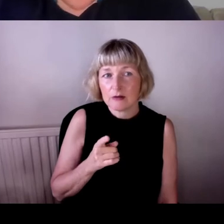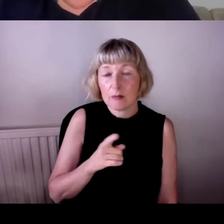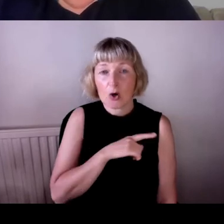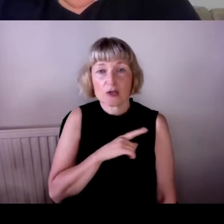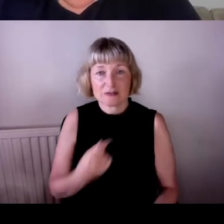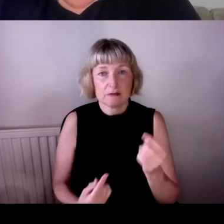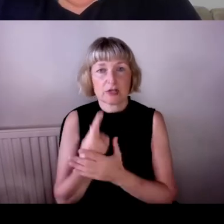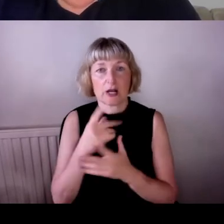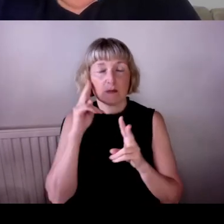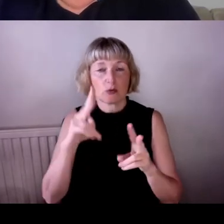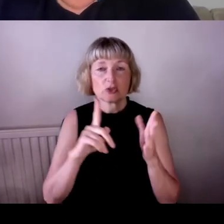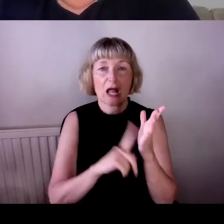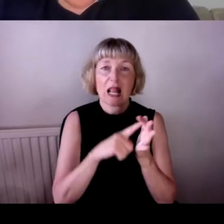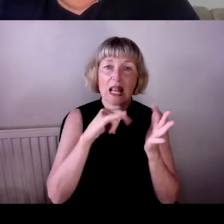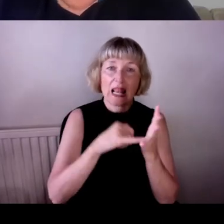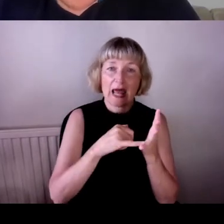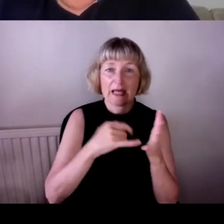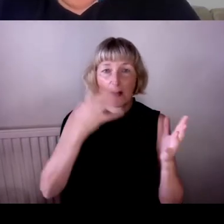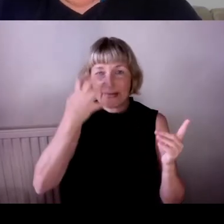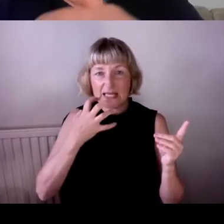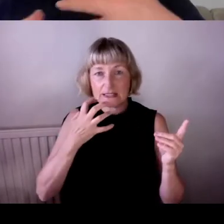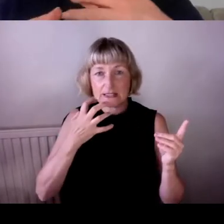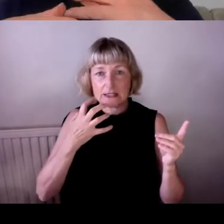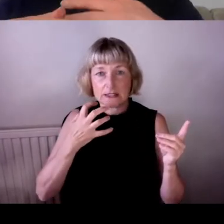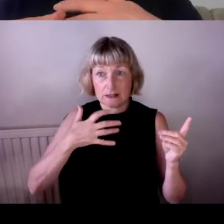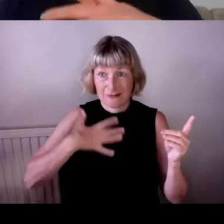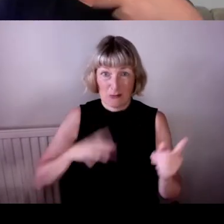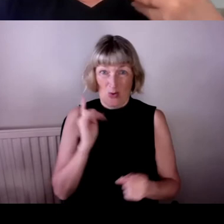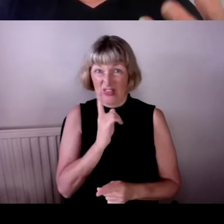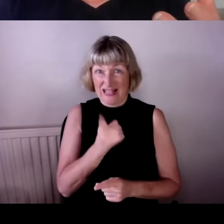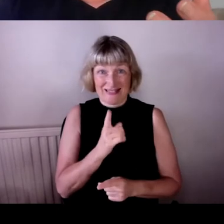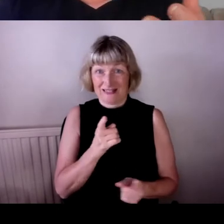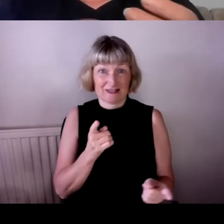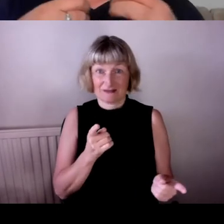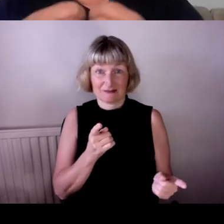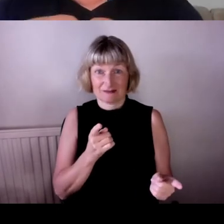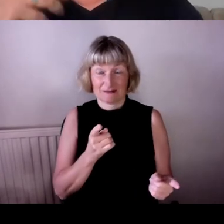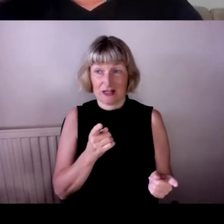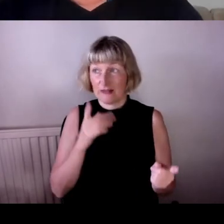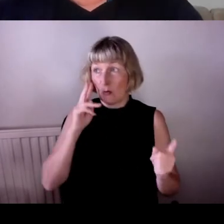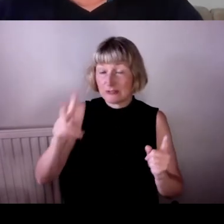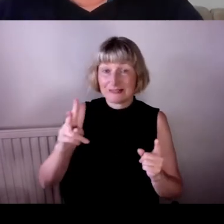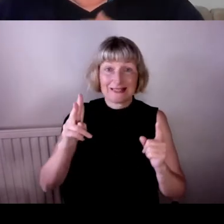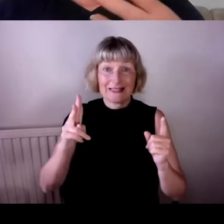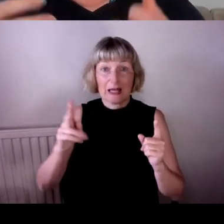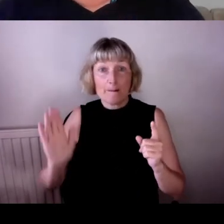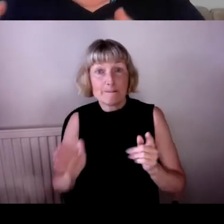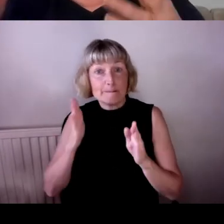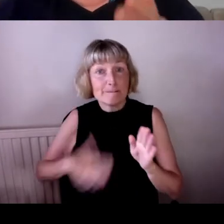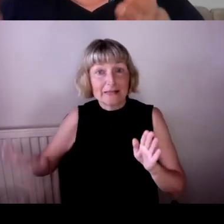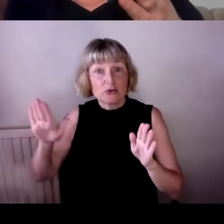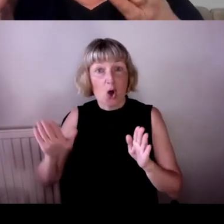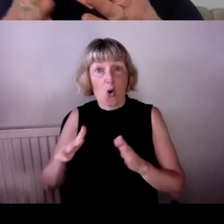Mis. That's what they want. They've come for Les Mis. They've come for Cinderella. They've come for all sorts